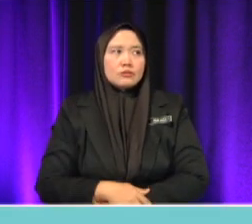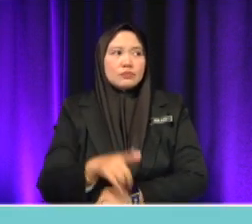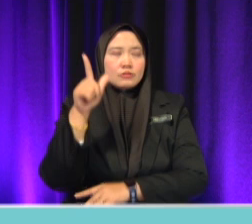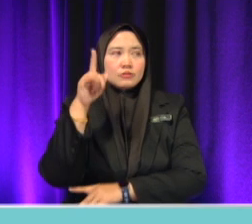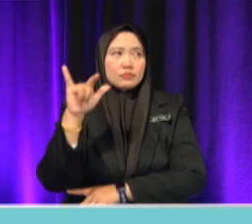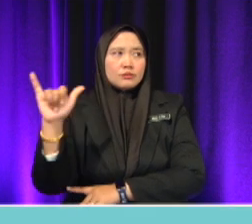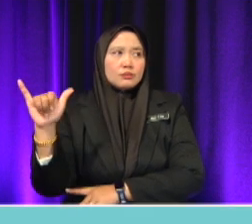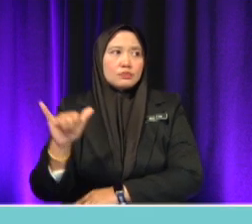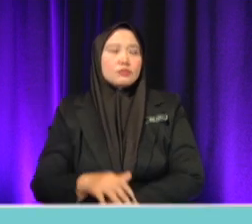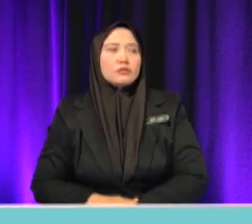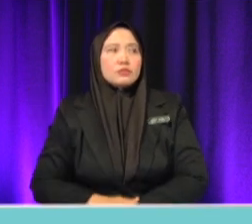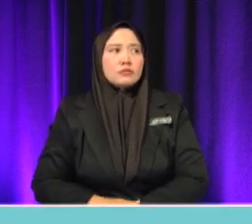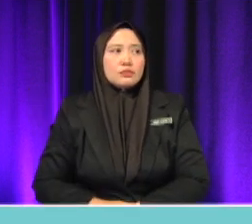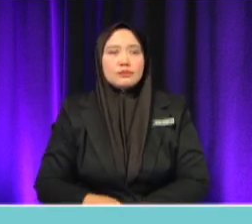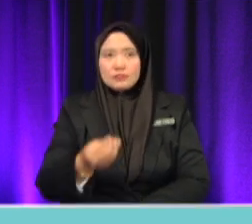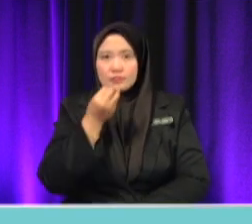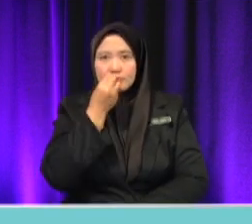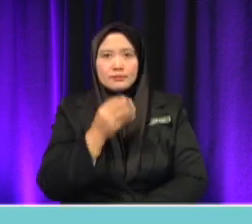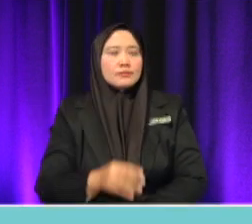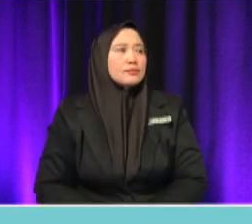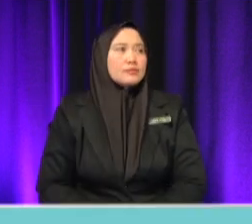zoom in the article?